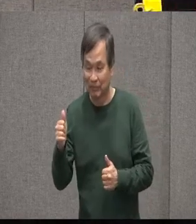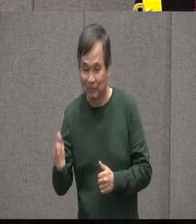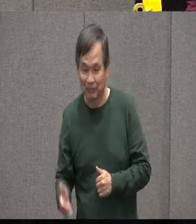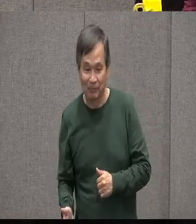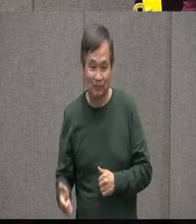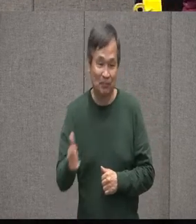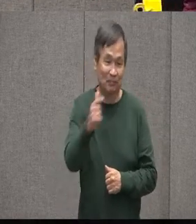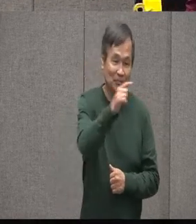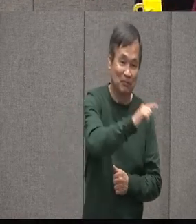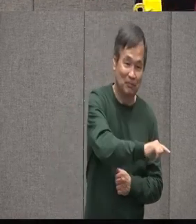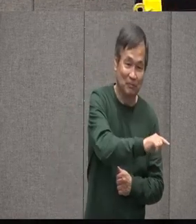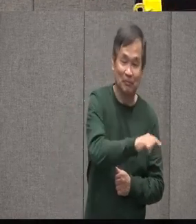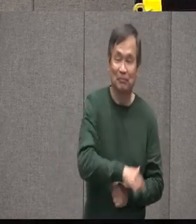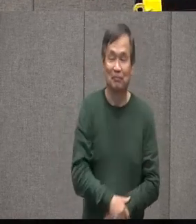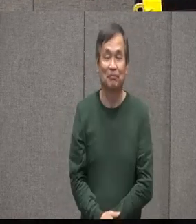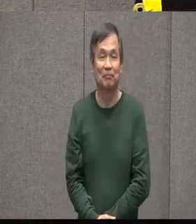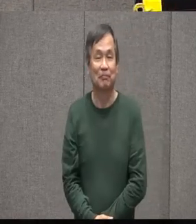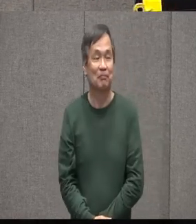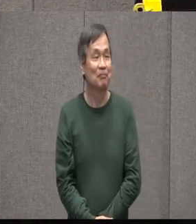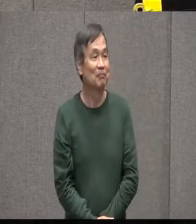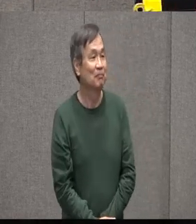My turn.